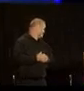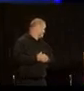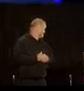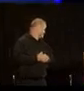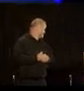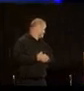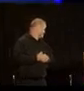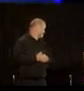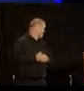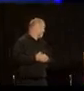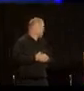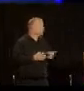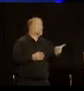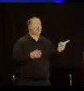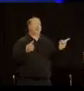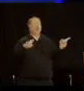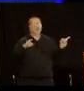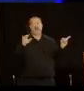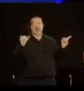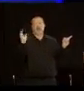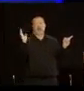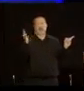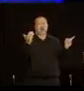Okay, while they're doing their pictures,